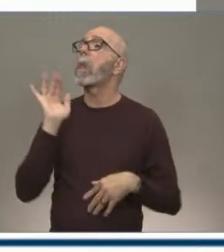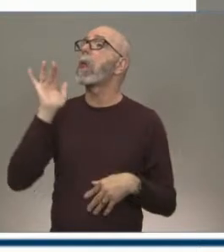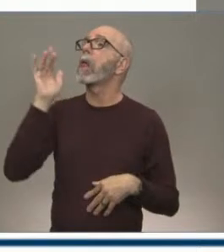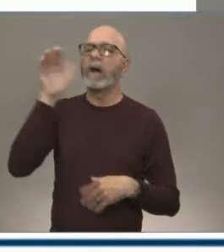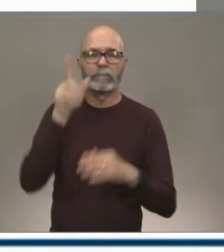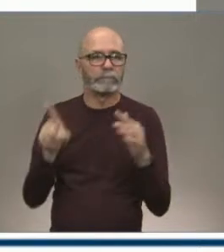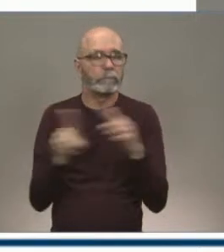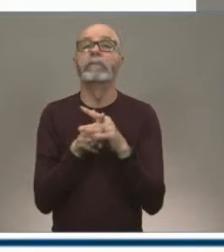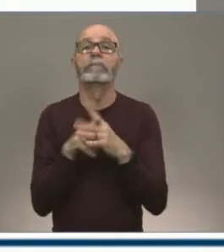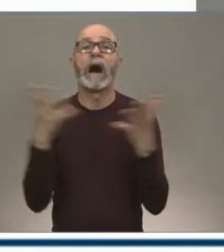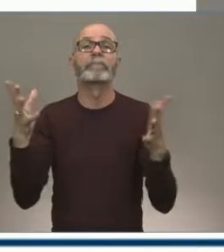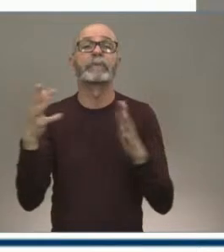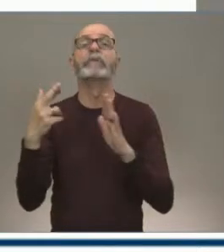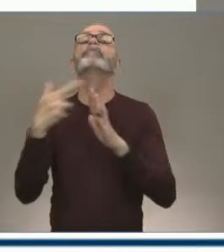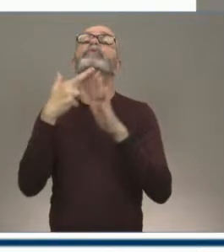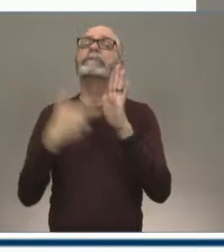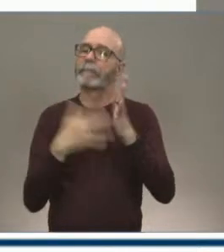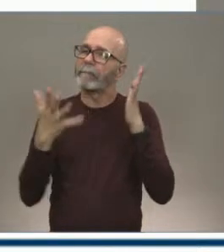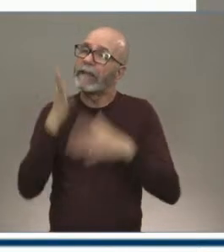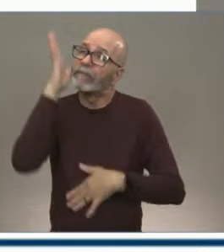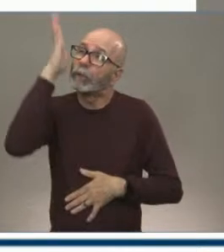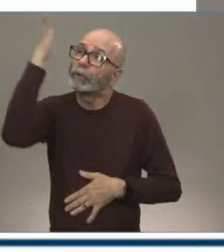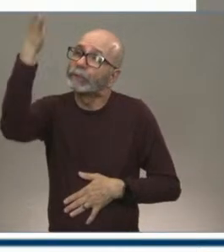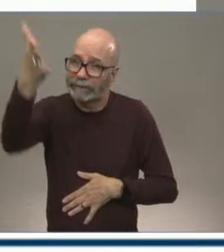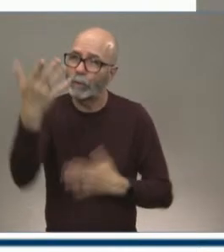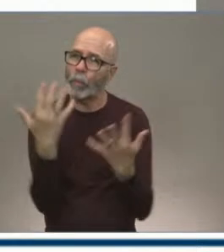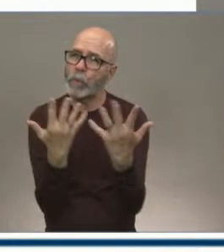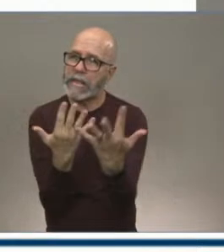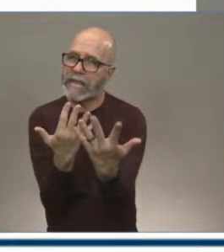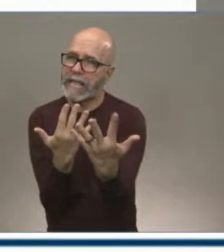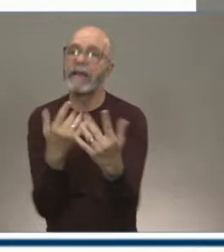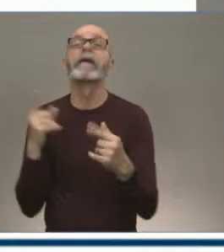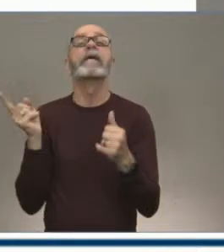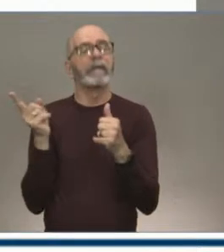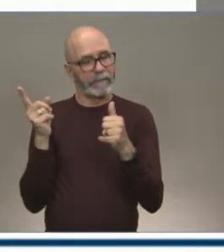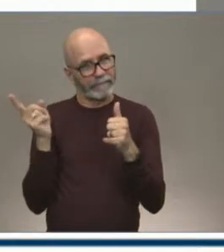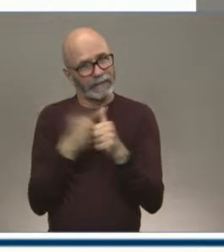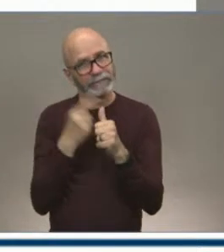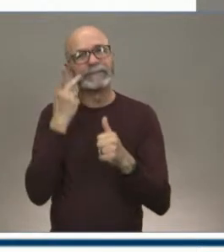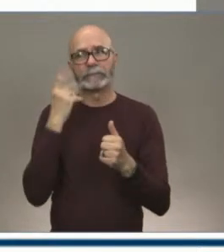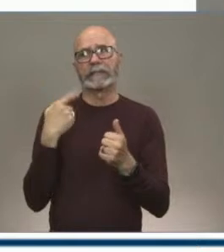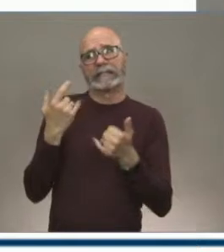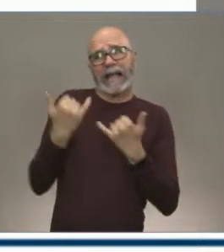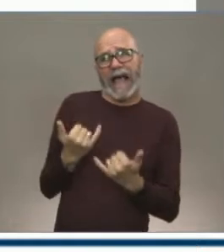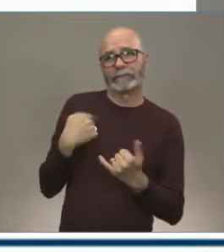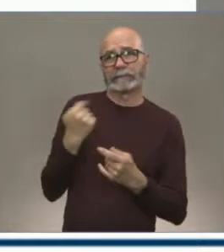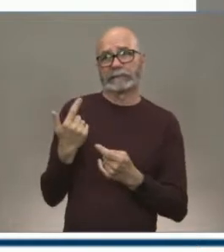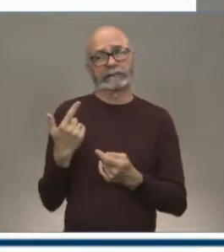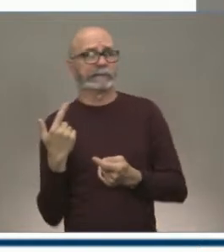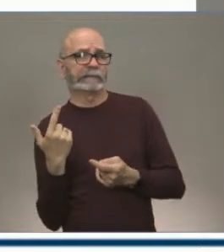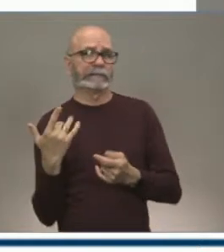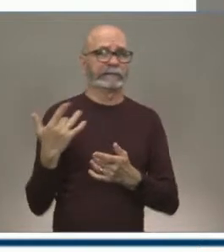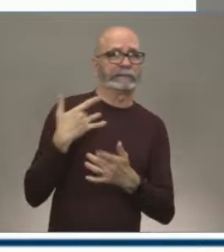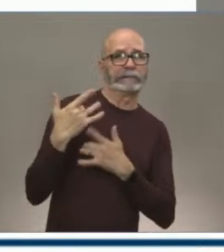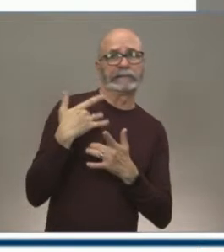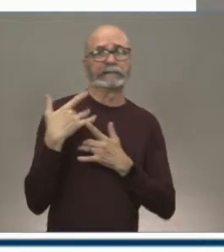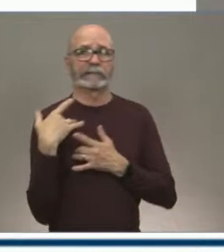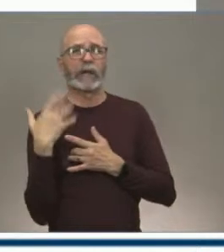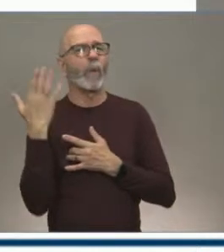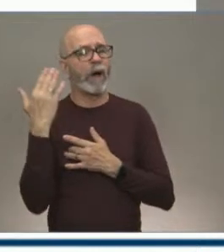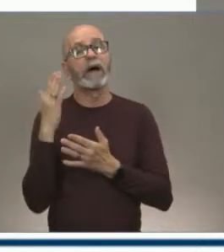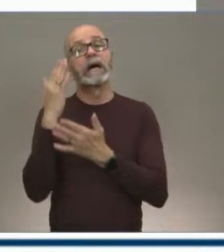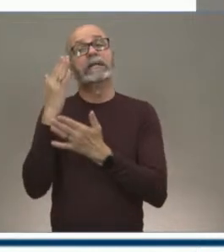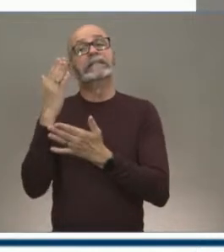advice, but at this point, we still are concerned that people have the ability to transmit